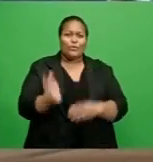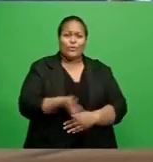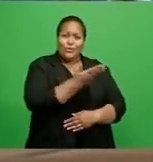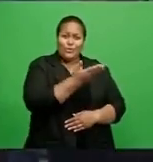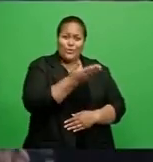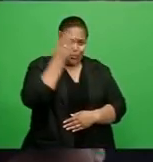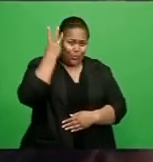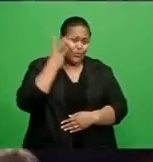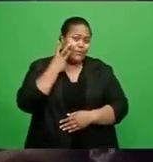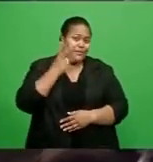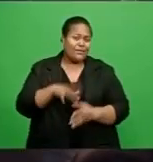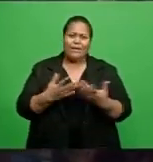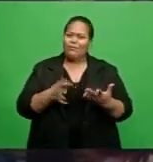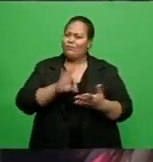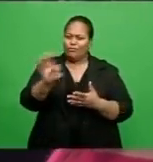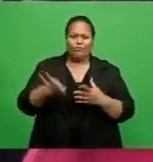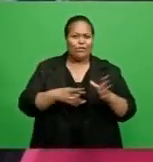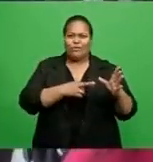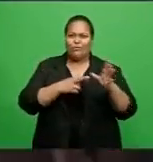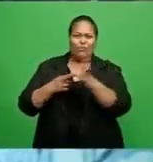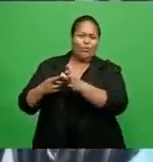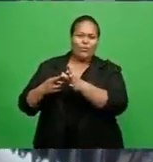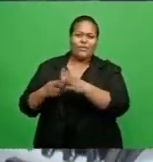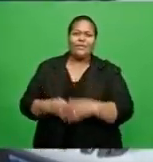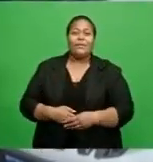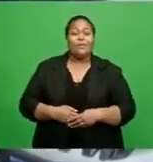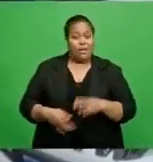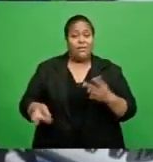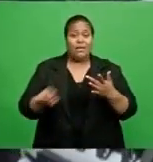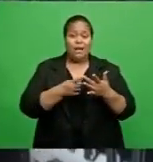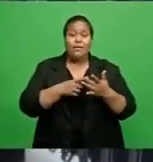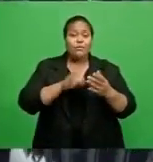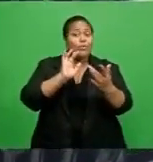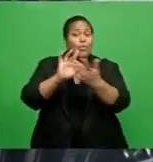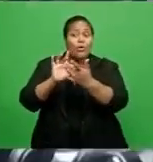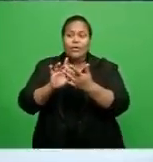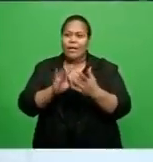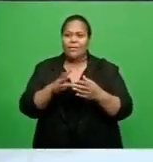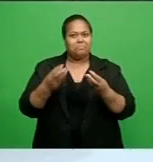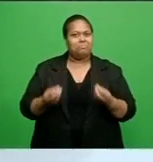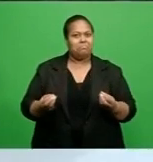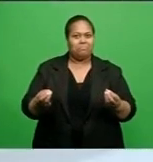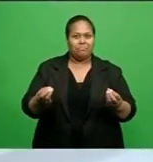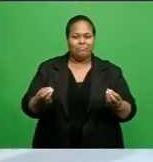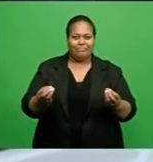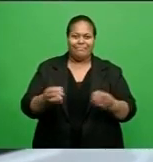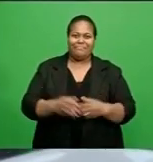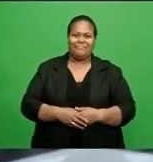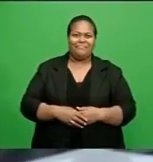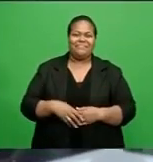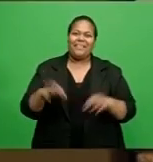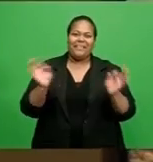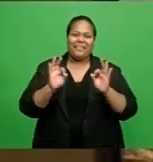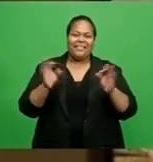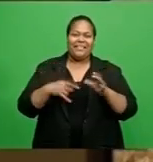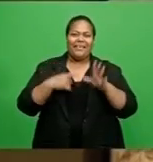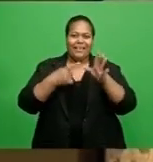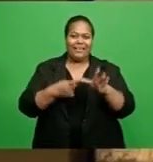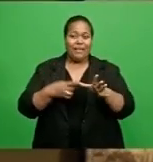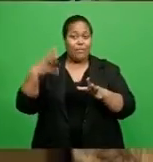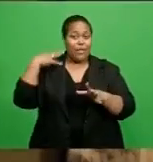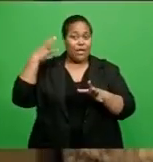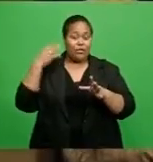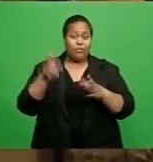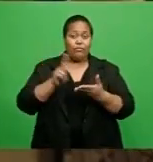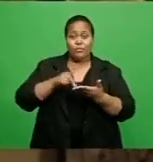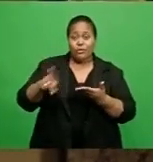Tuturanga, who has not yet responded, while others we contacted did not want to speak or there was no answer. The applications for the post of